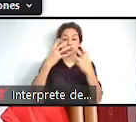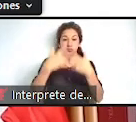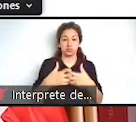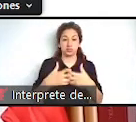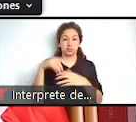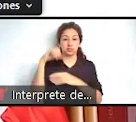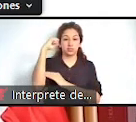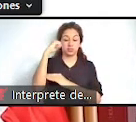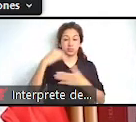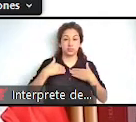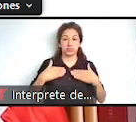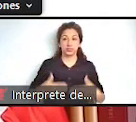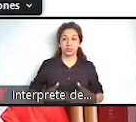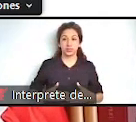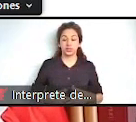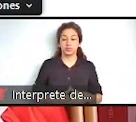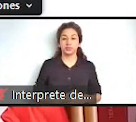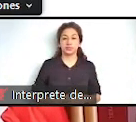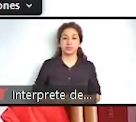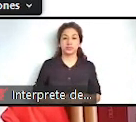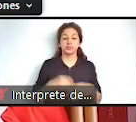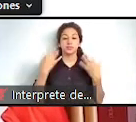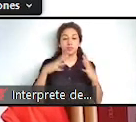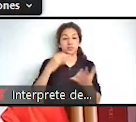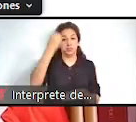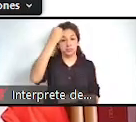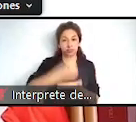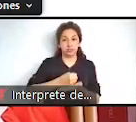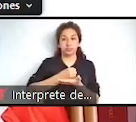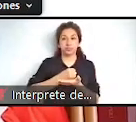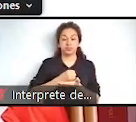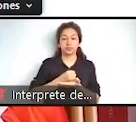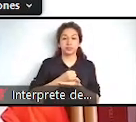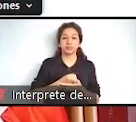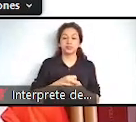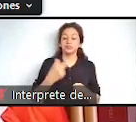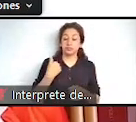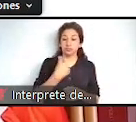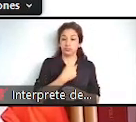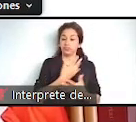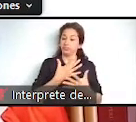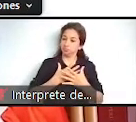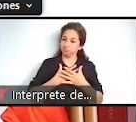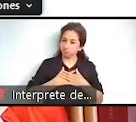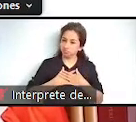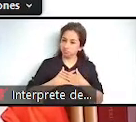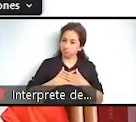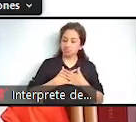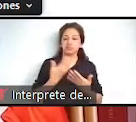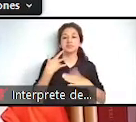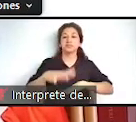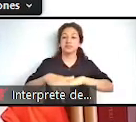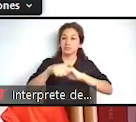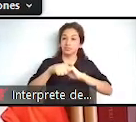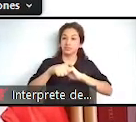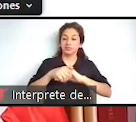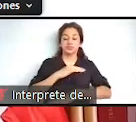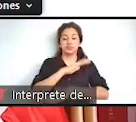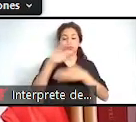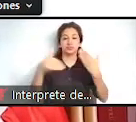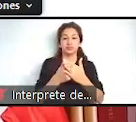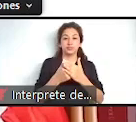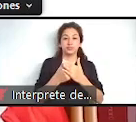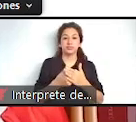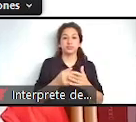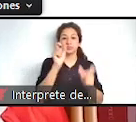business and human rights has been approved and we are very pleased to